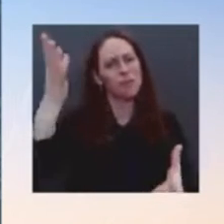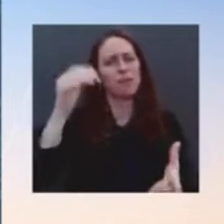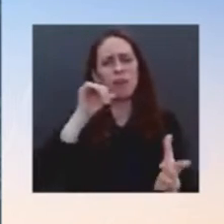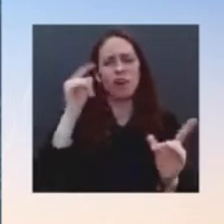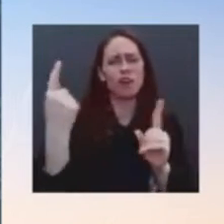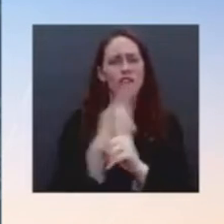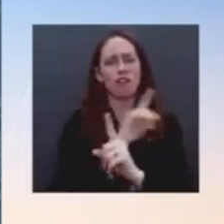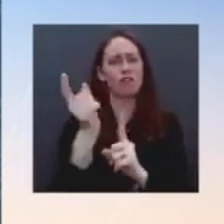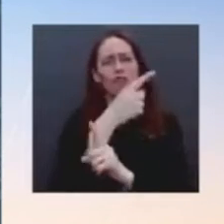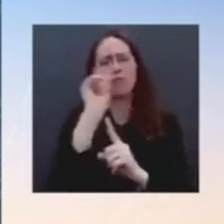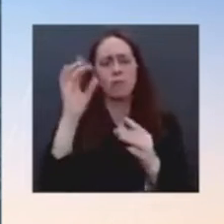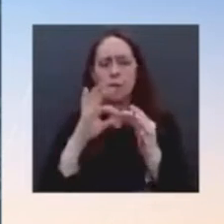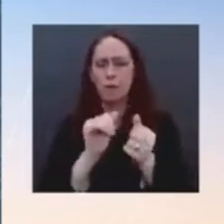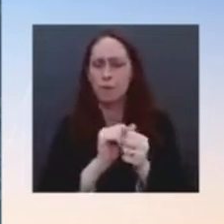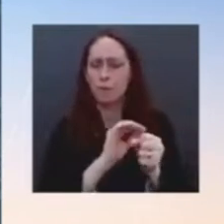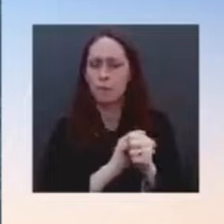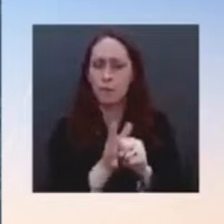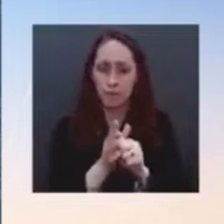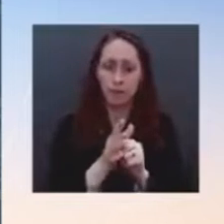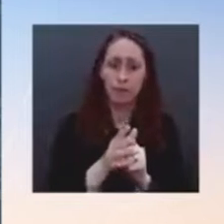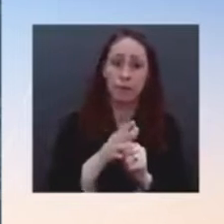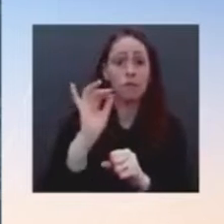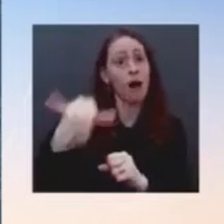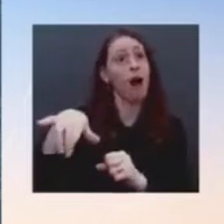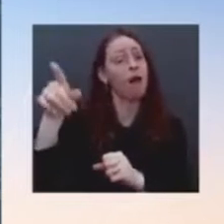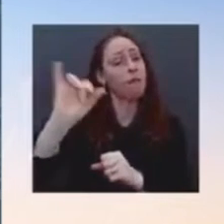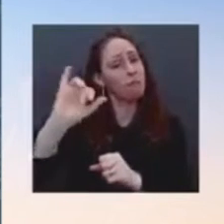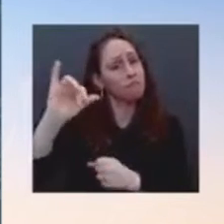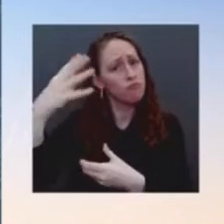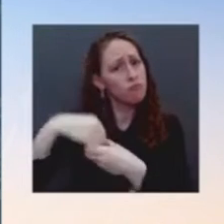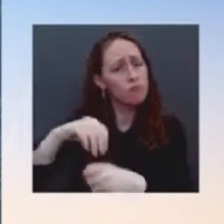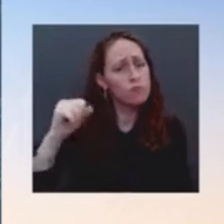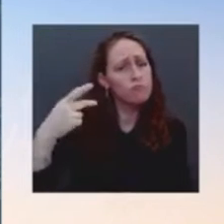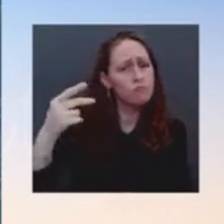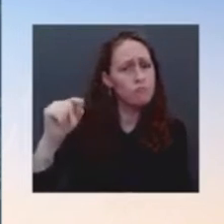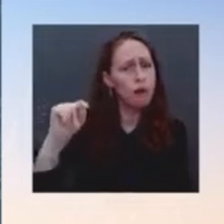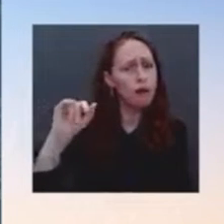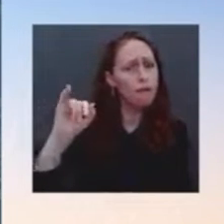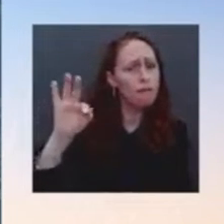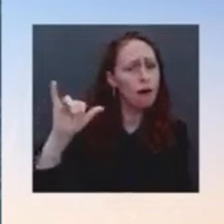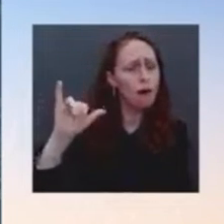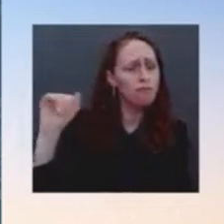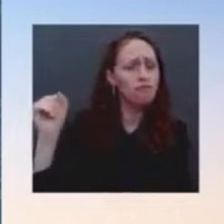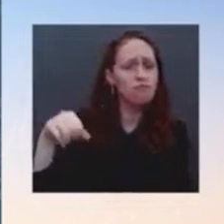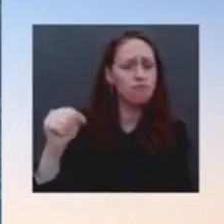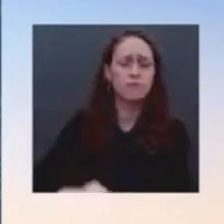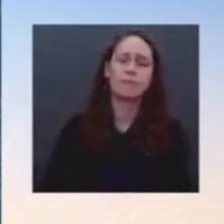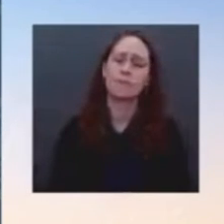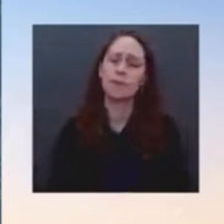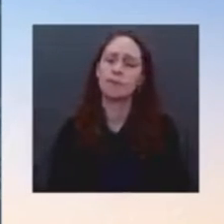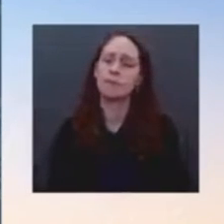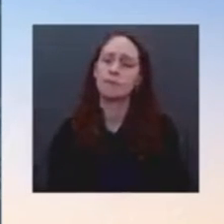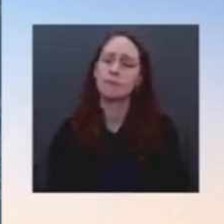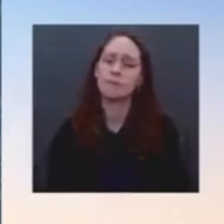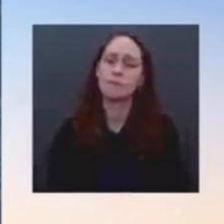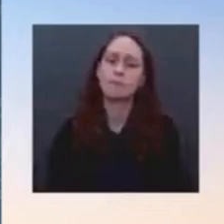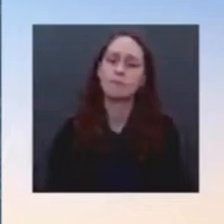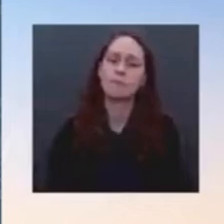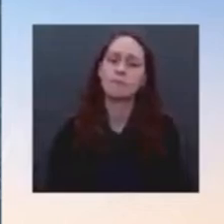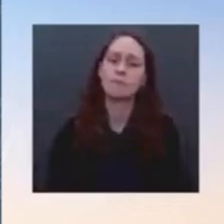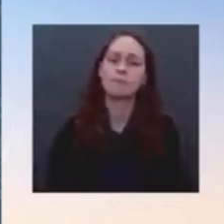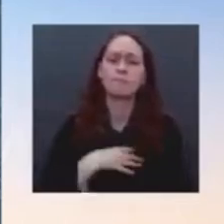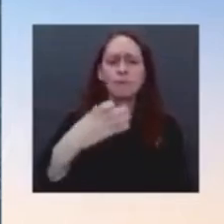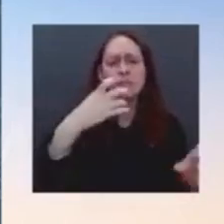it's a positive step, but we want every platform to continue doing more to call out mis- and disinformation, while also uplifting